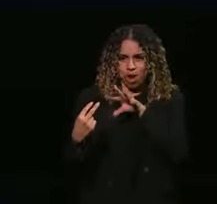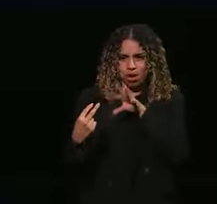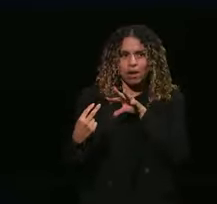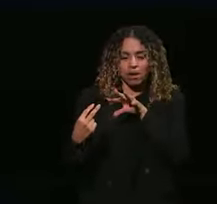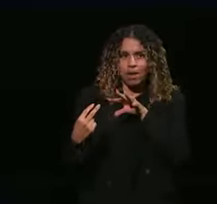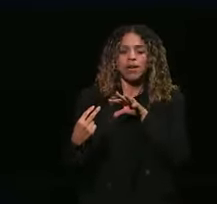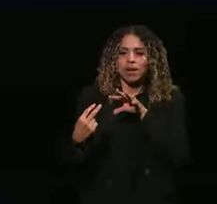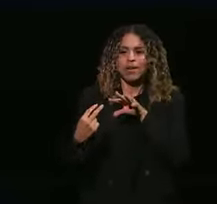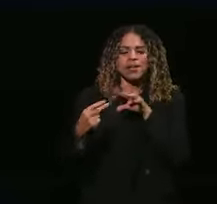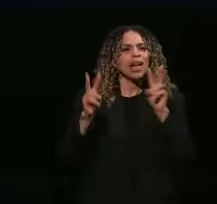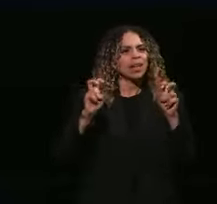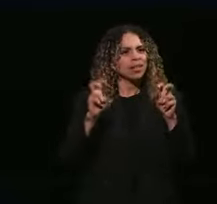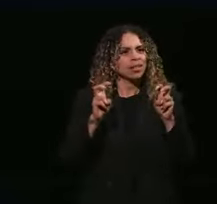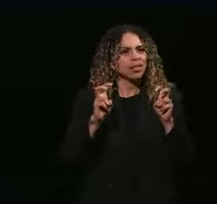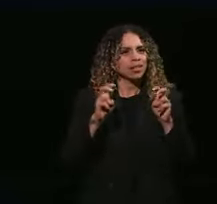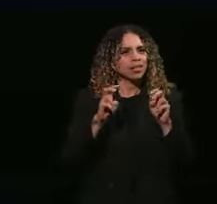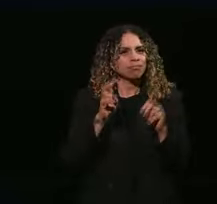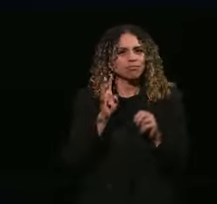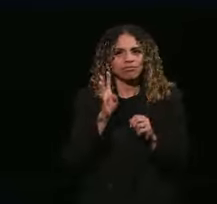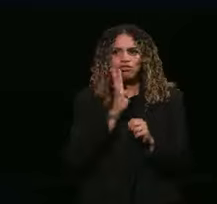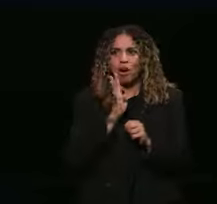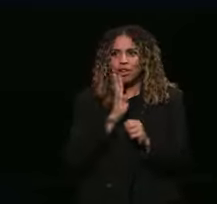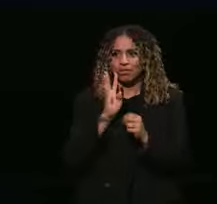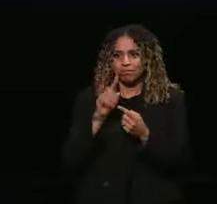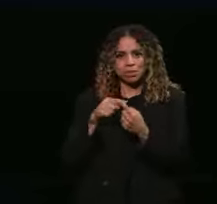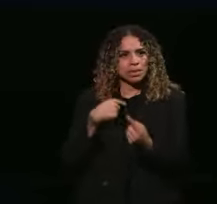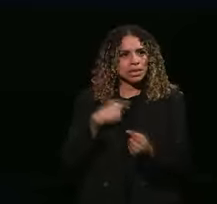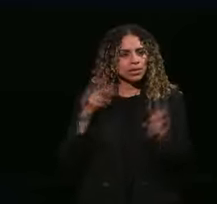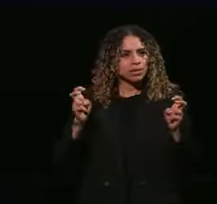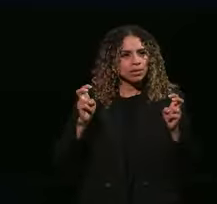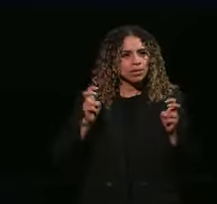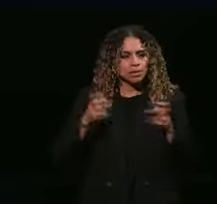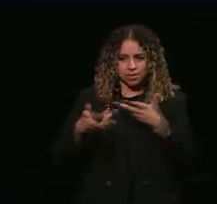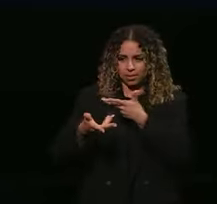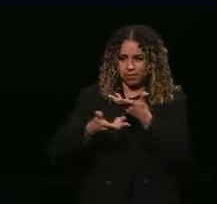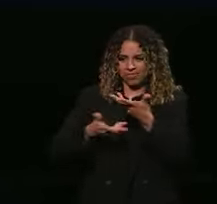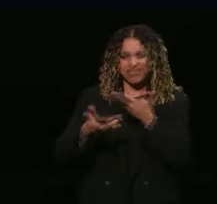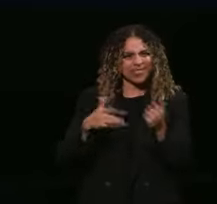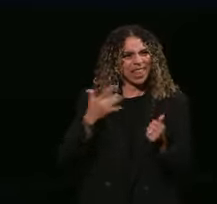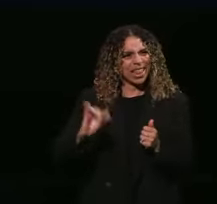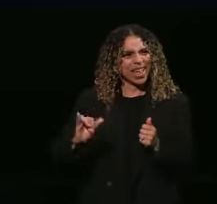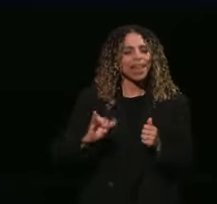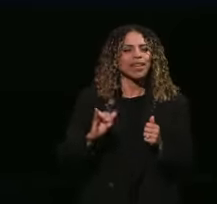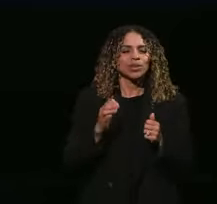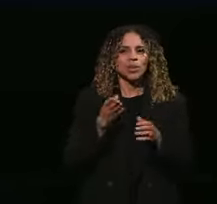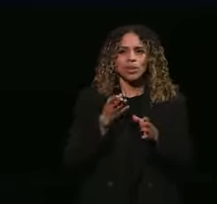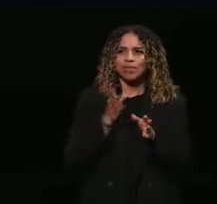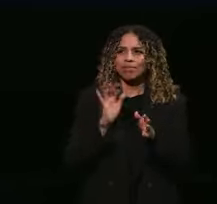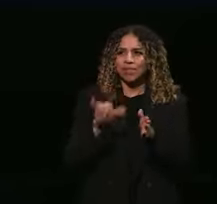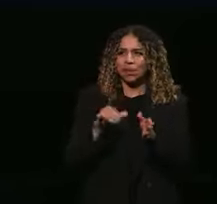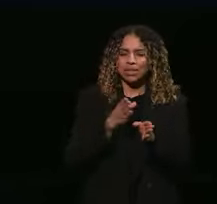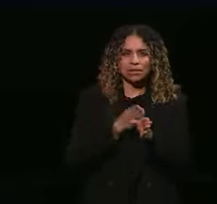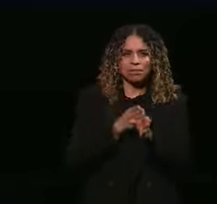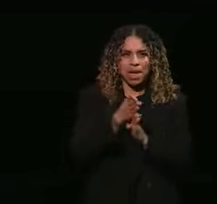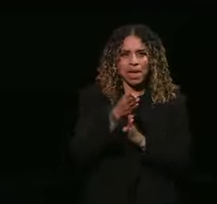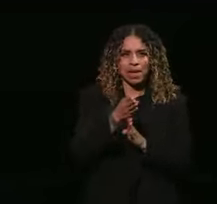talking to me. So it was this was the main DNA of the